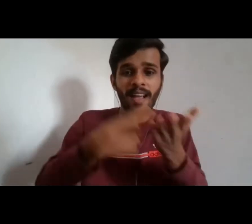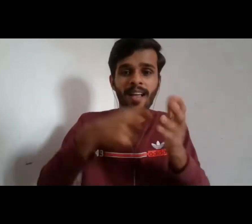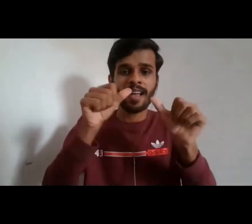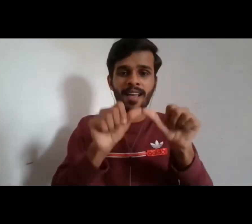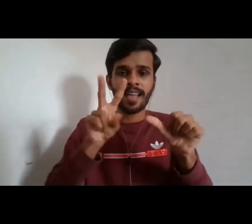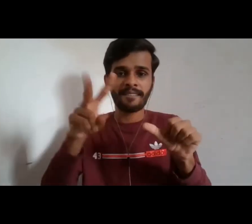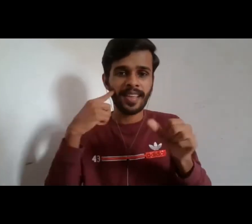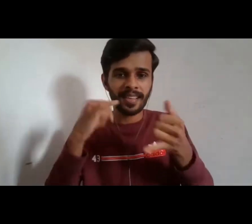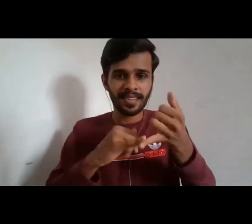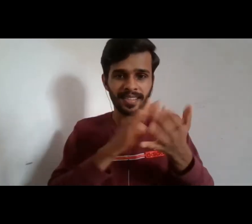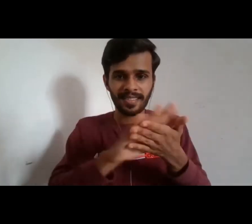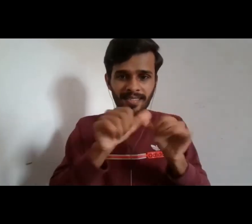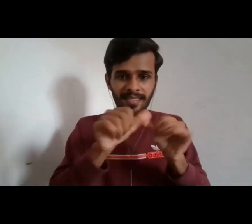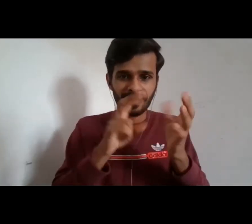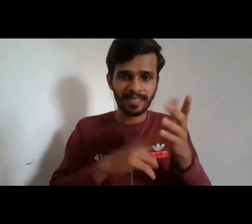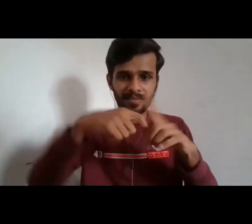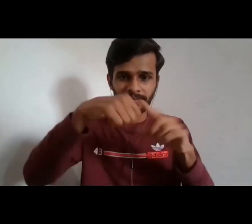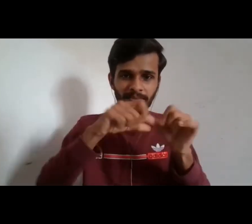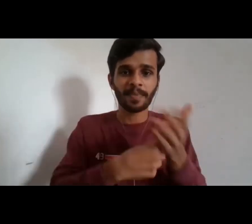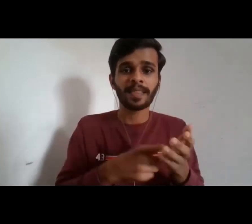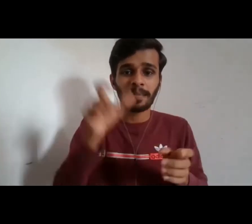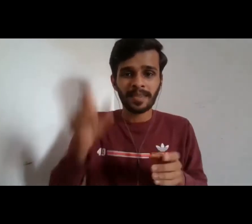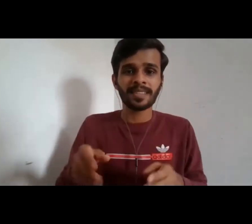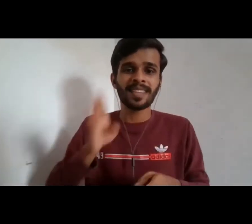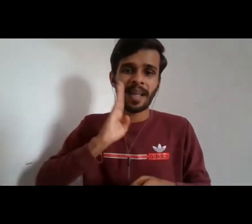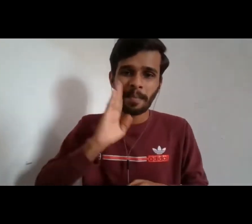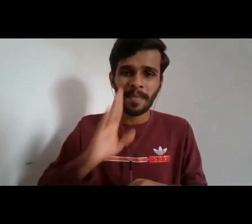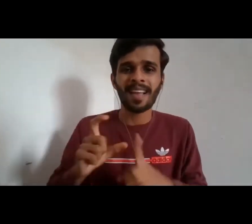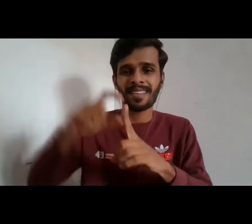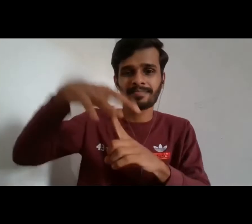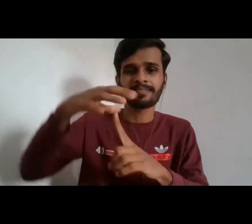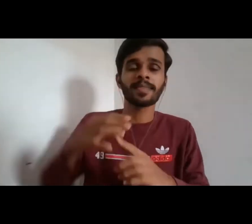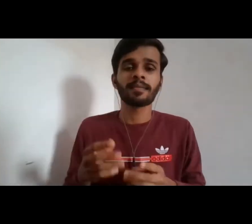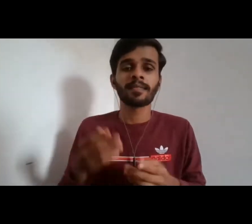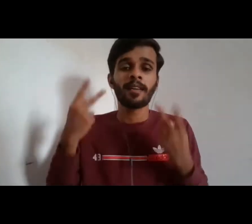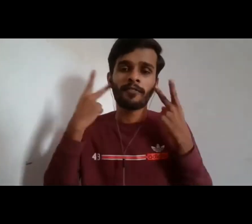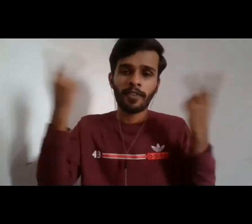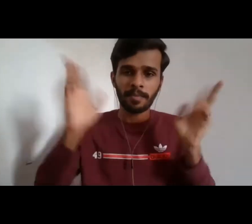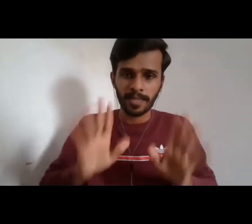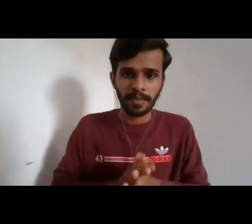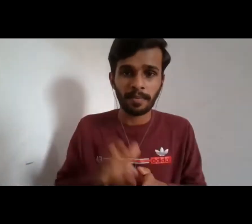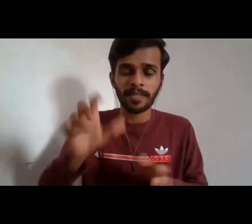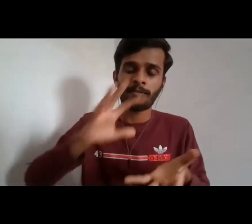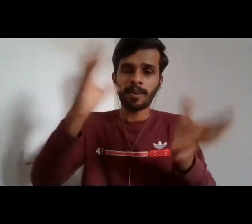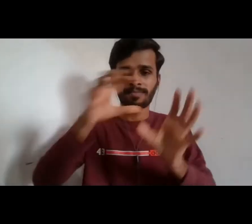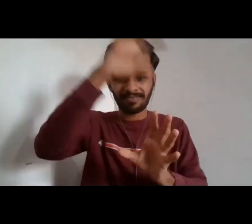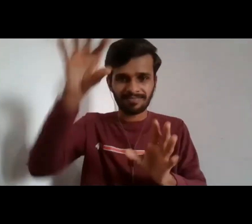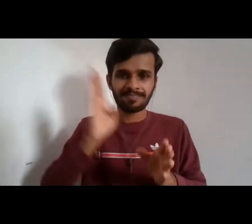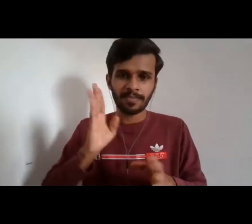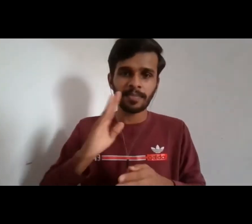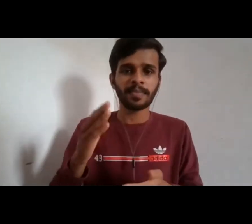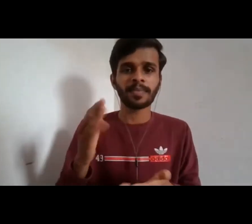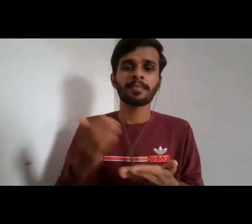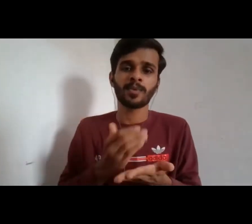a revolutionary musician who performed around the world and collaborated with musicians across